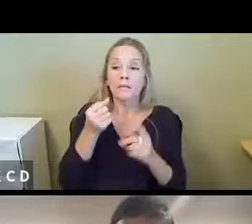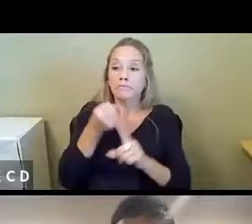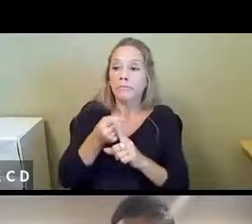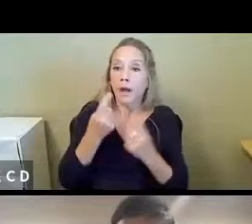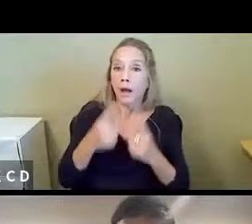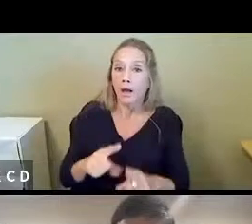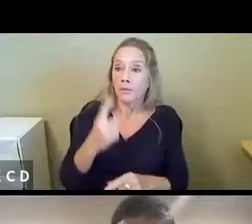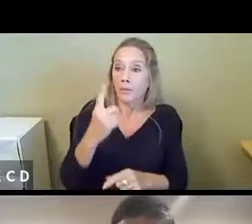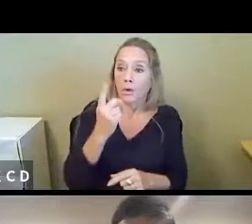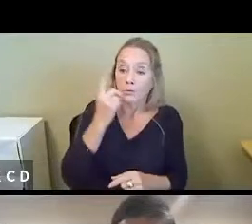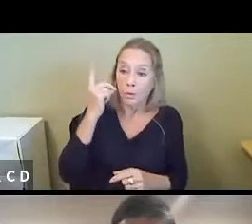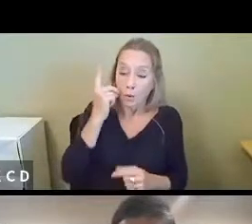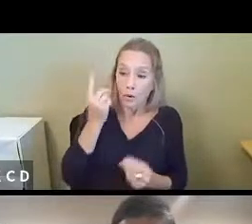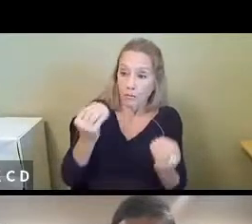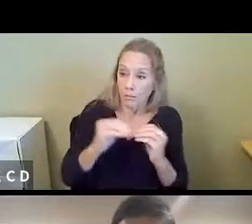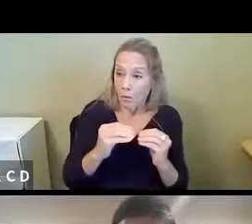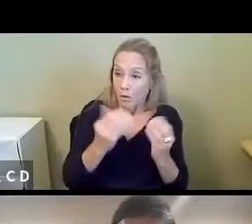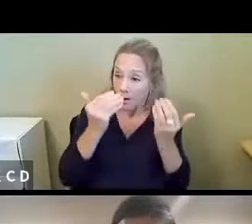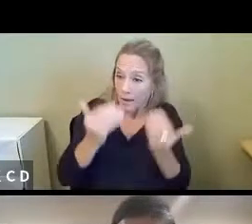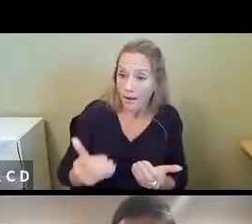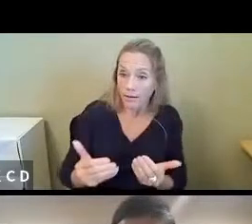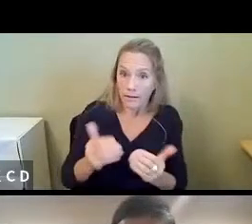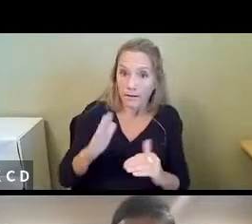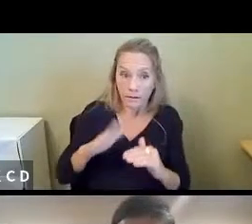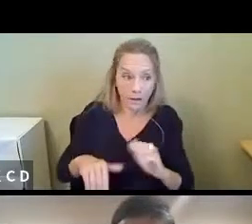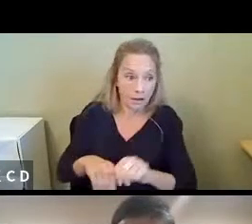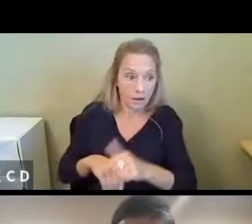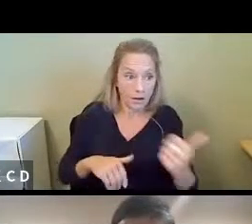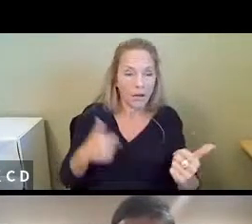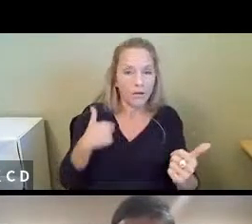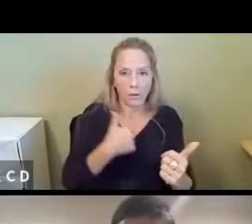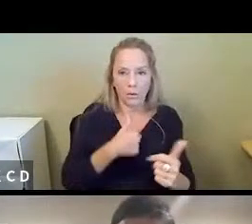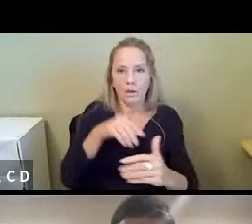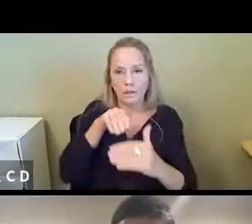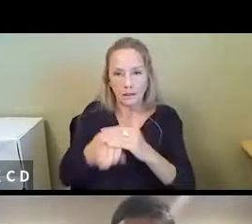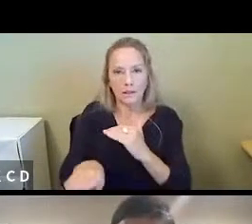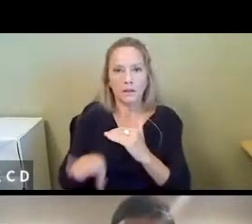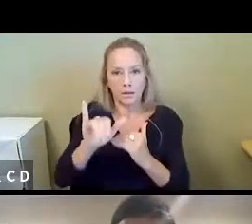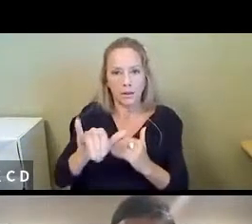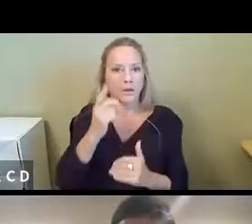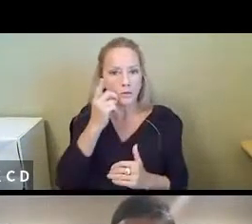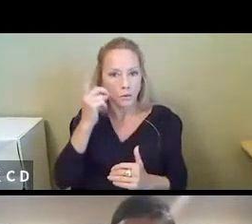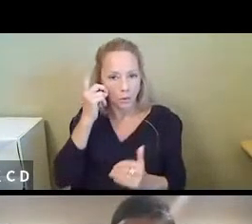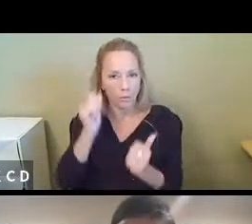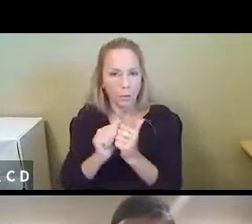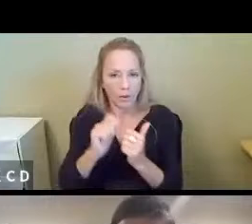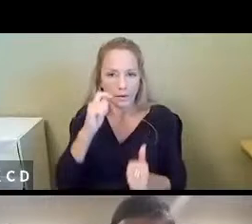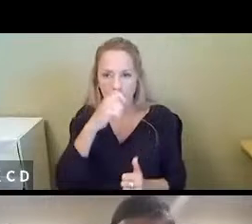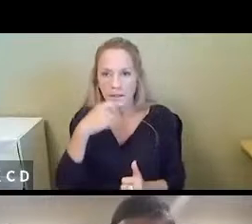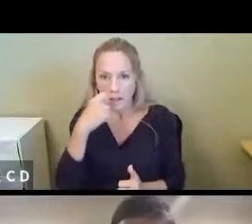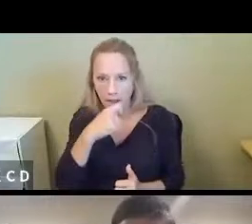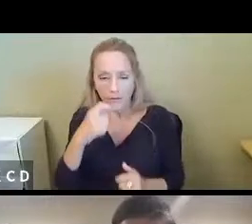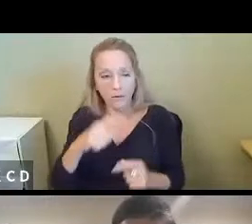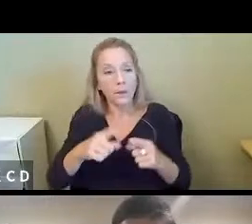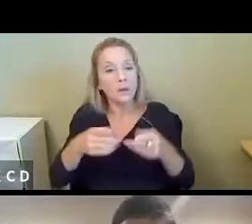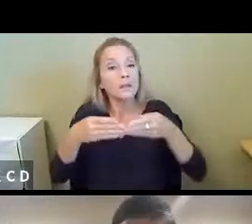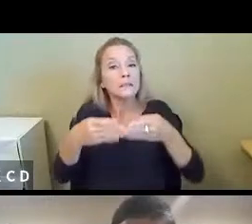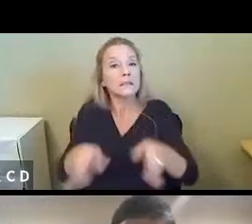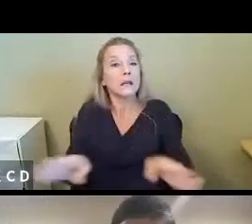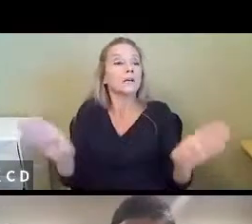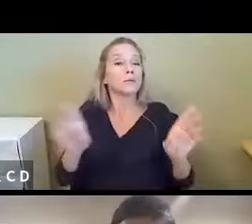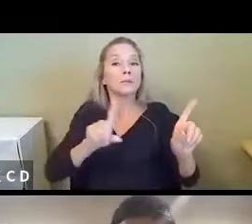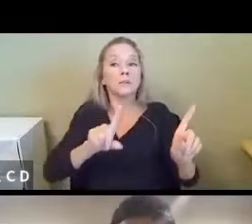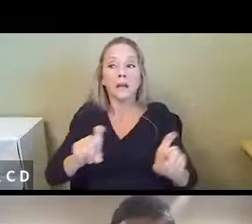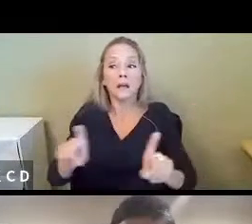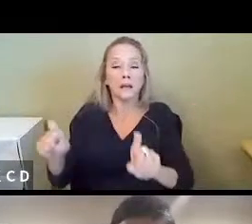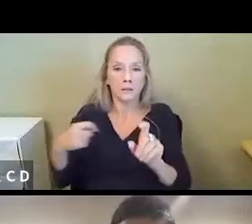much more intense than another, then we'll go into that dorm next with pooled saliva. Okay. But in general, we're